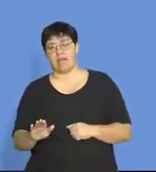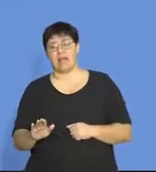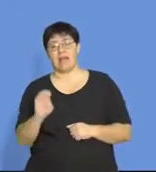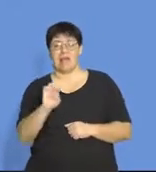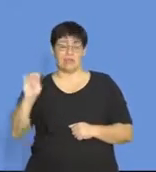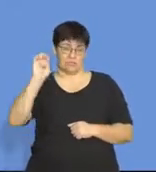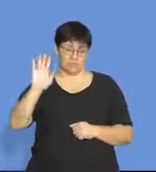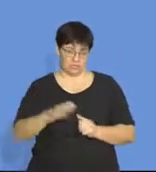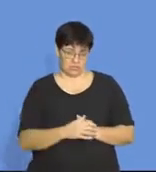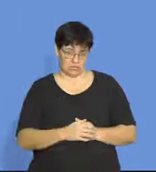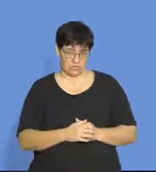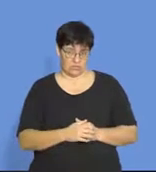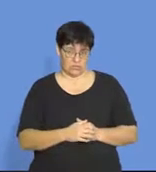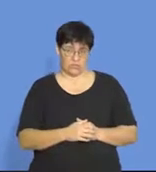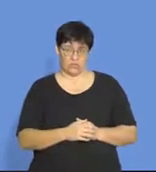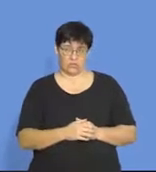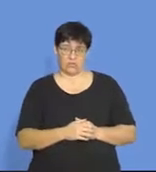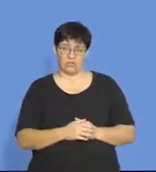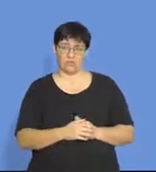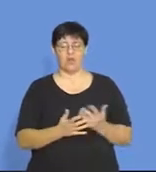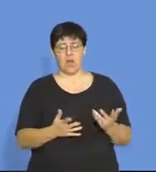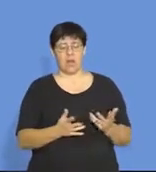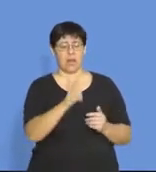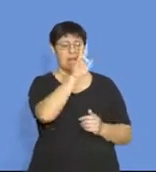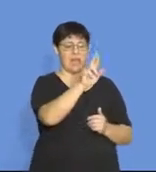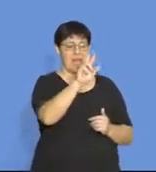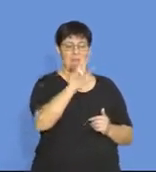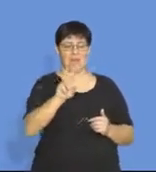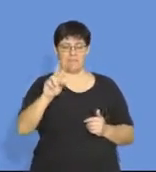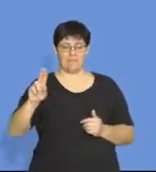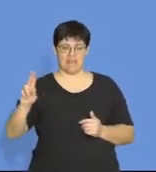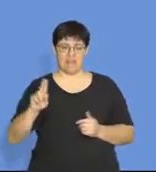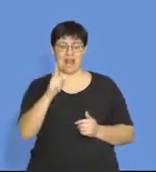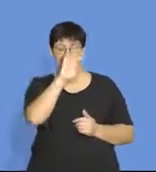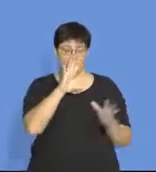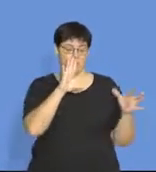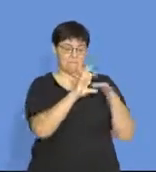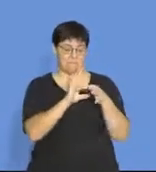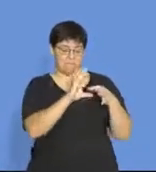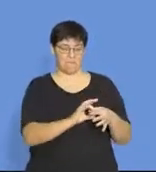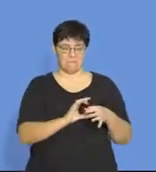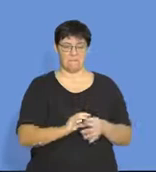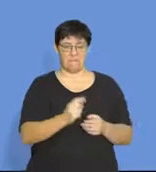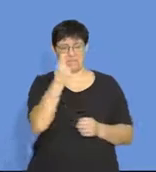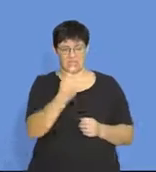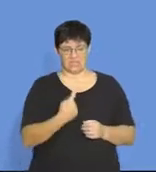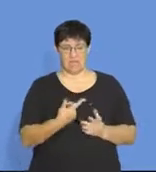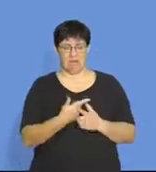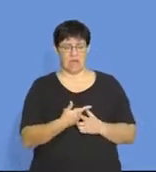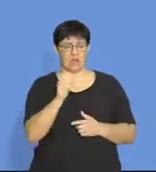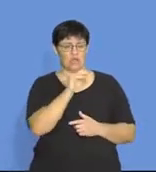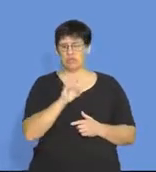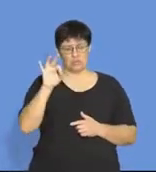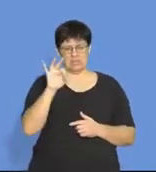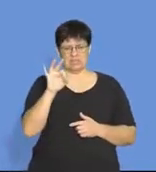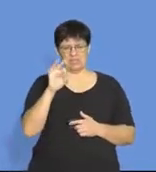and exponential. So you can see that I'm kind of pairing the linear with all of them. But remember I said the